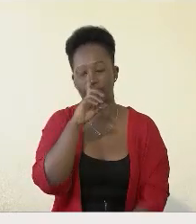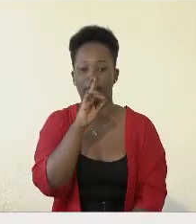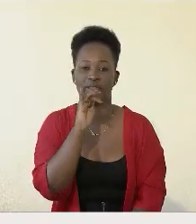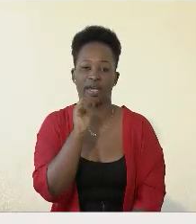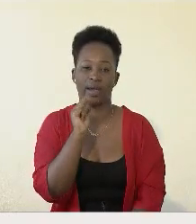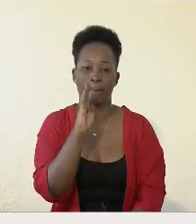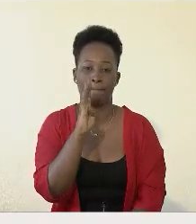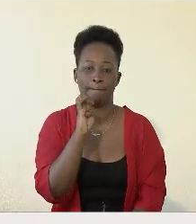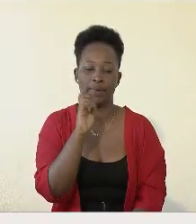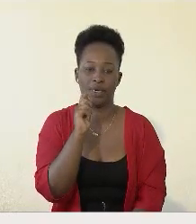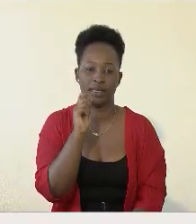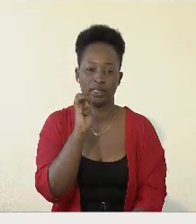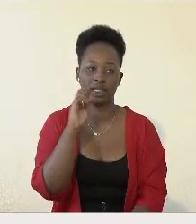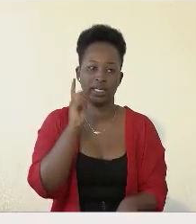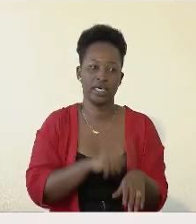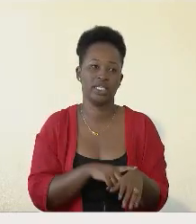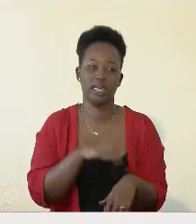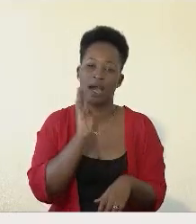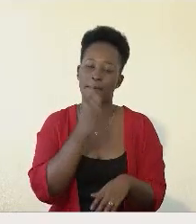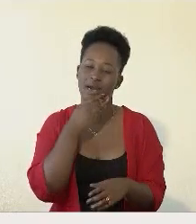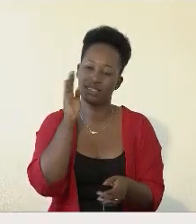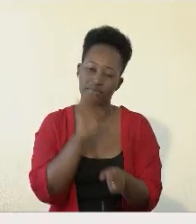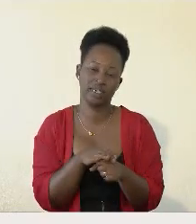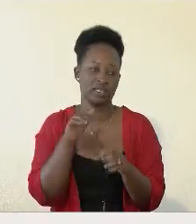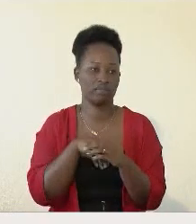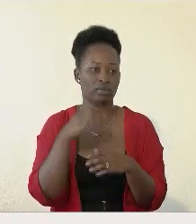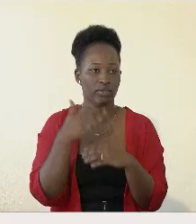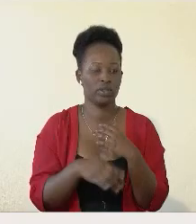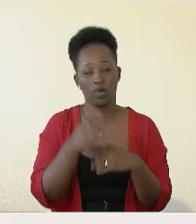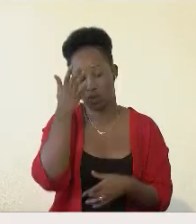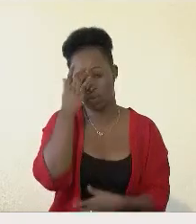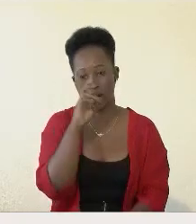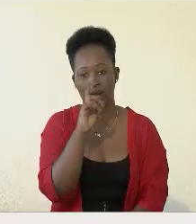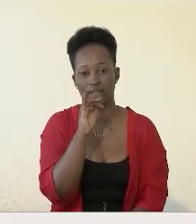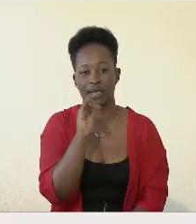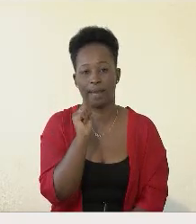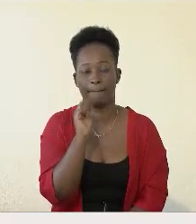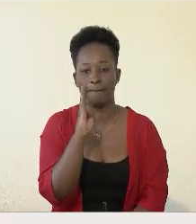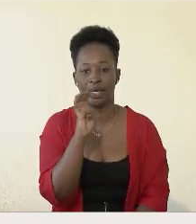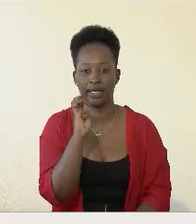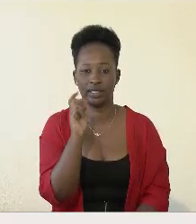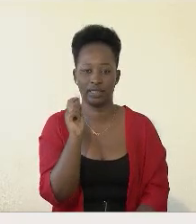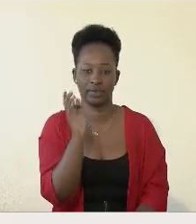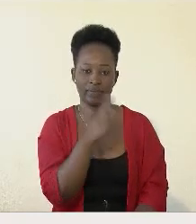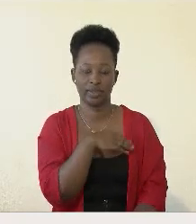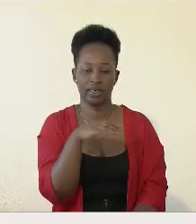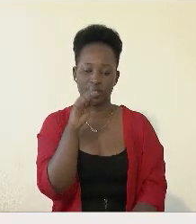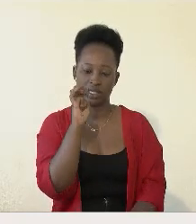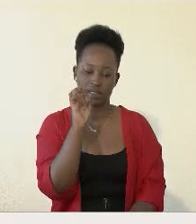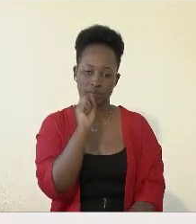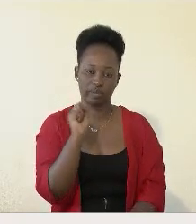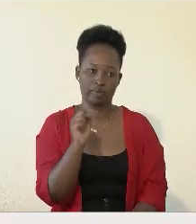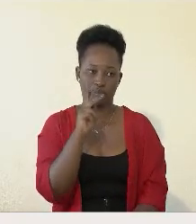I said when there's too much water in the blood, you suffer from diabetes insipidus. Then when it is too